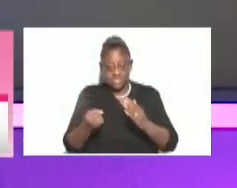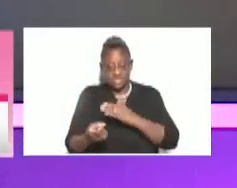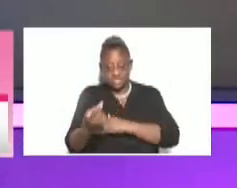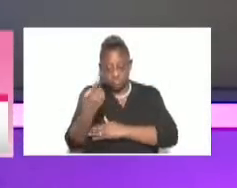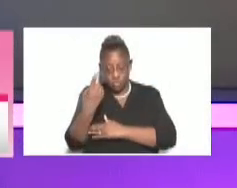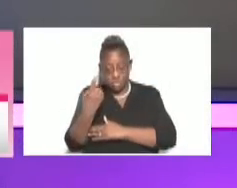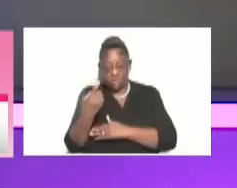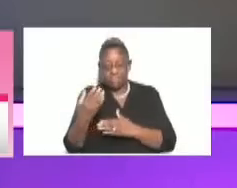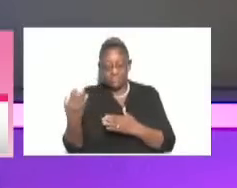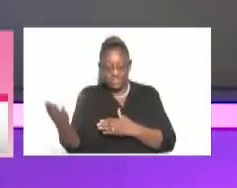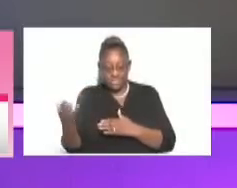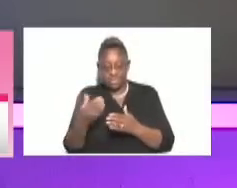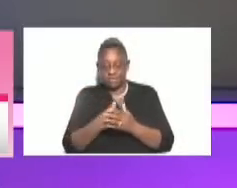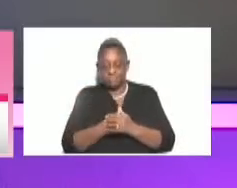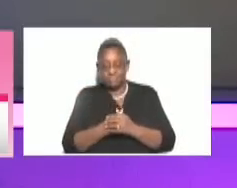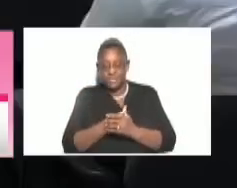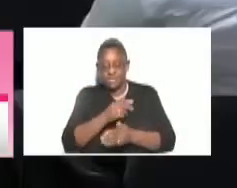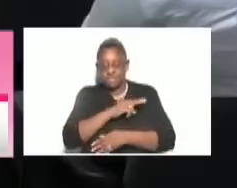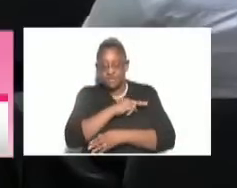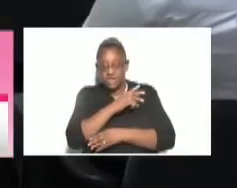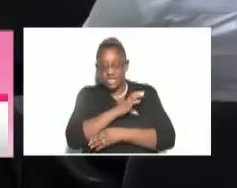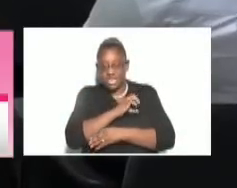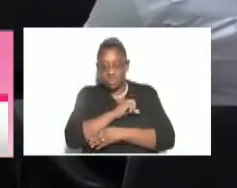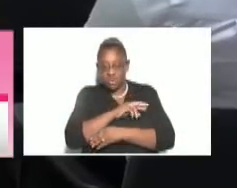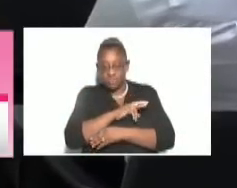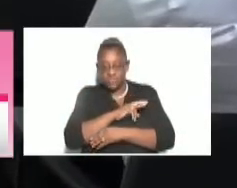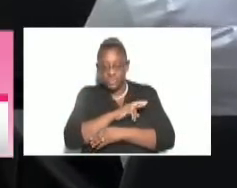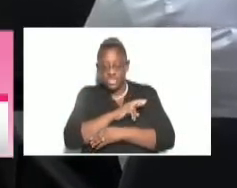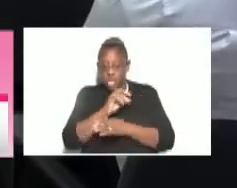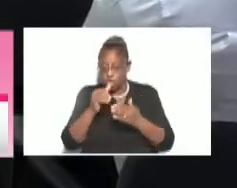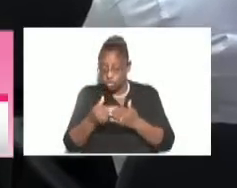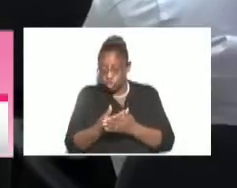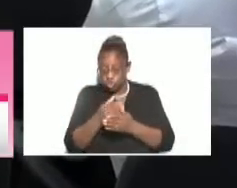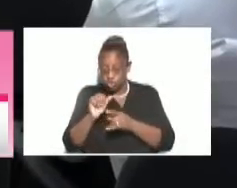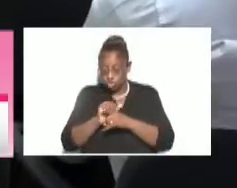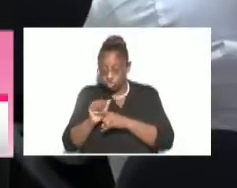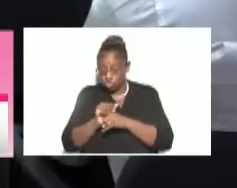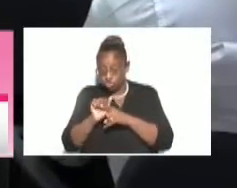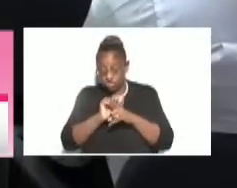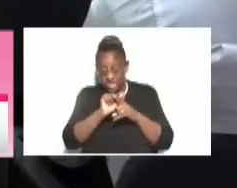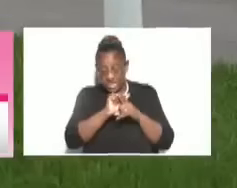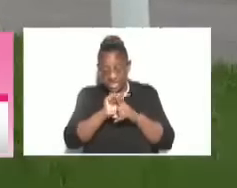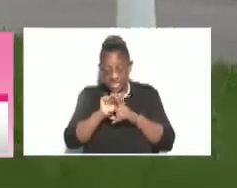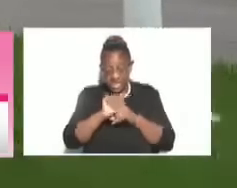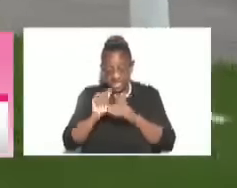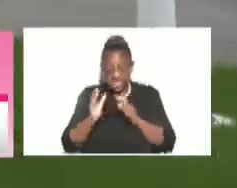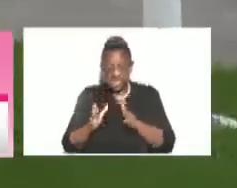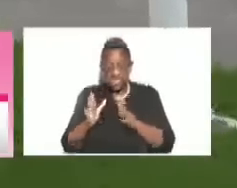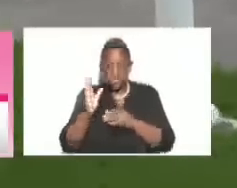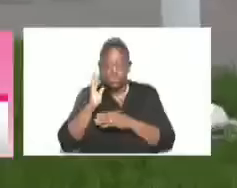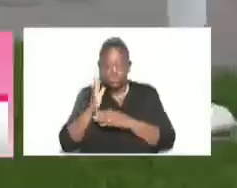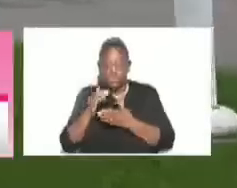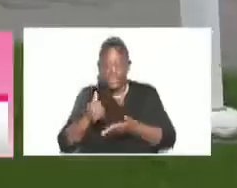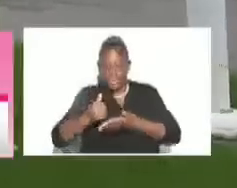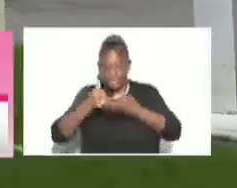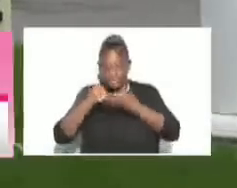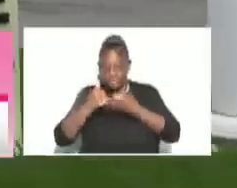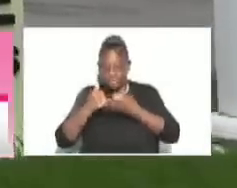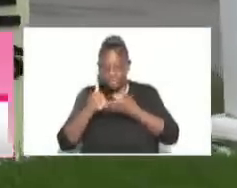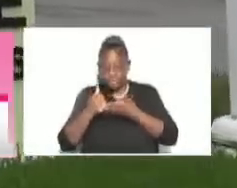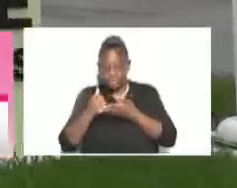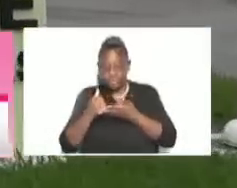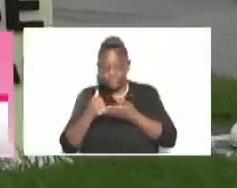Fern Carey has the story. The newest cohort of trainee customs officers will fill the manpower shortages which